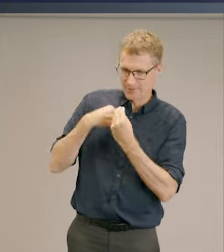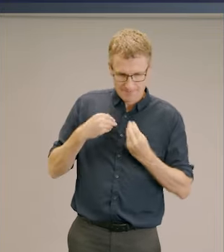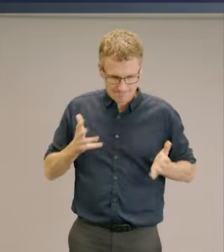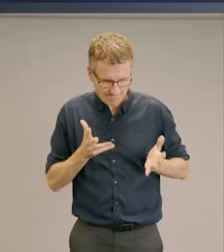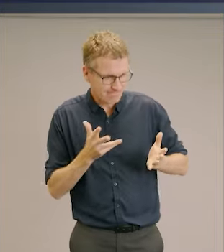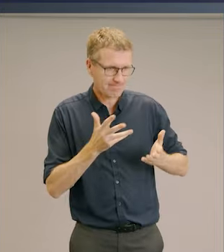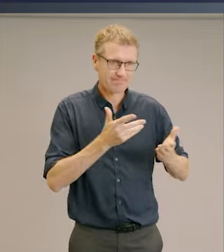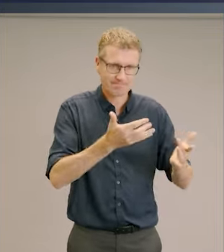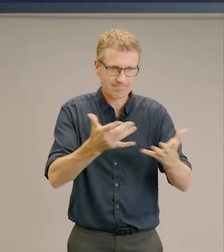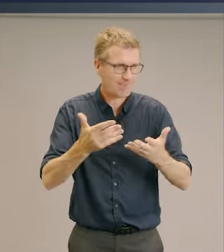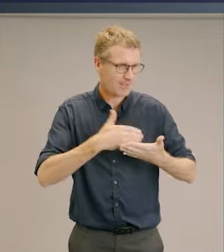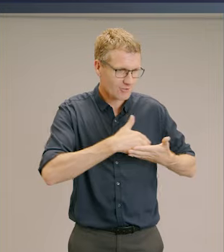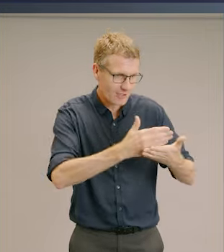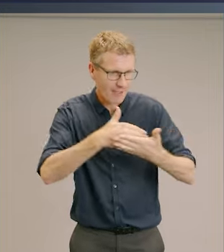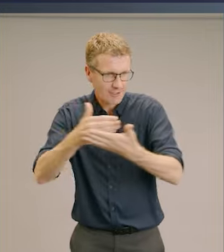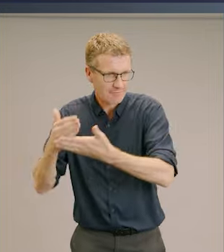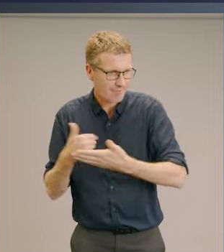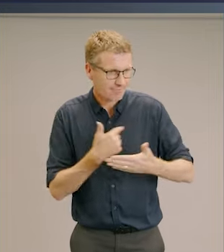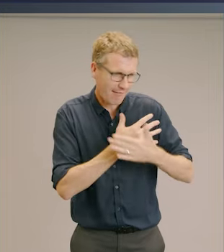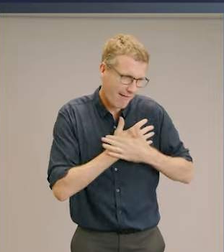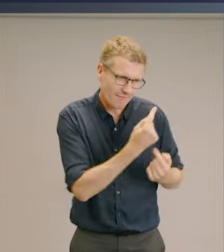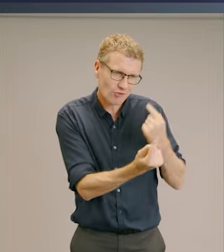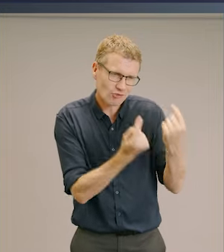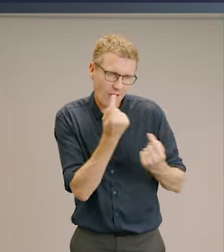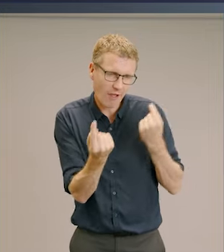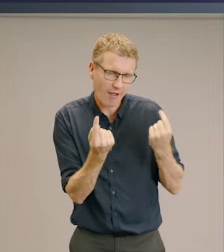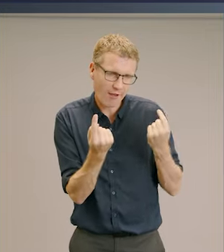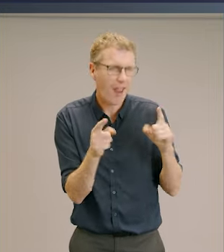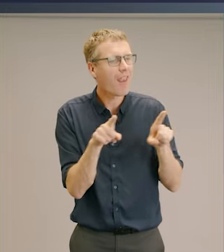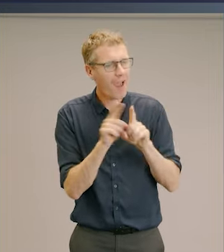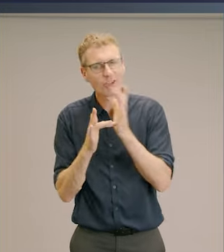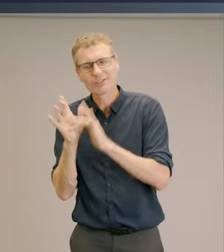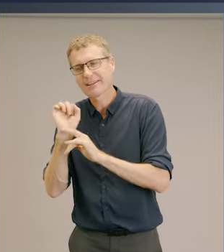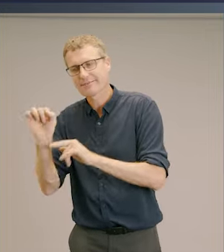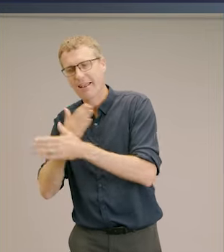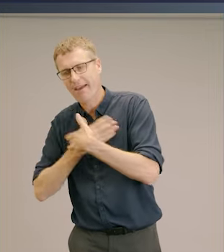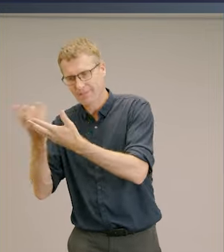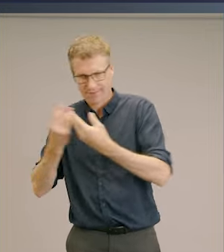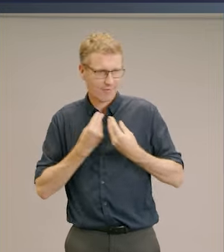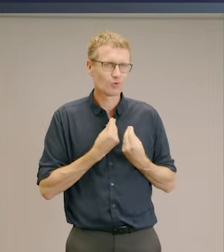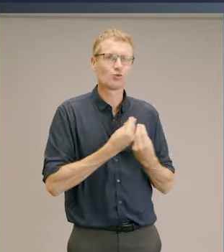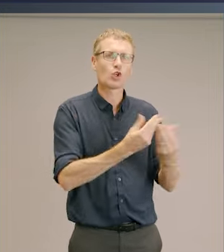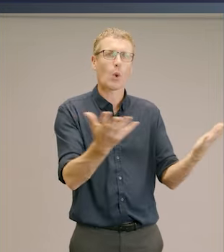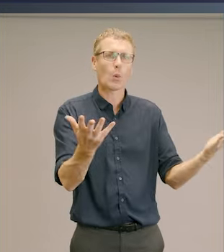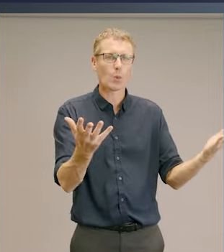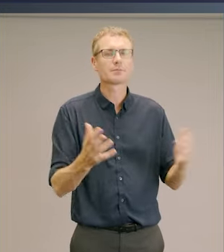to steward it, to take care of it, to love one another, and in that way, show the love of